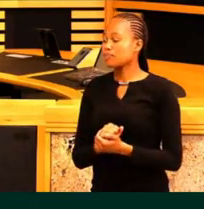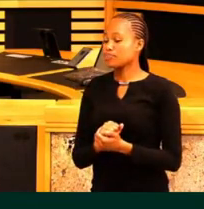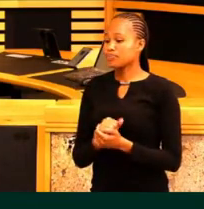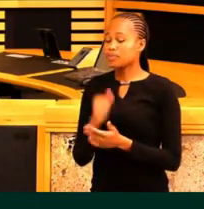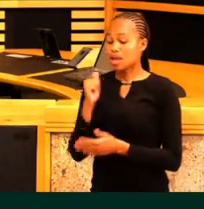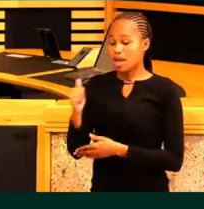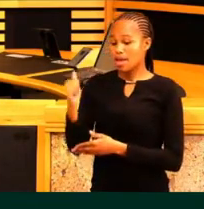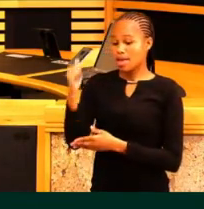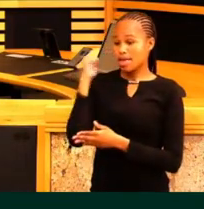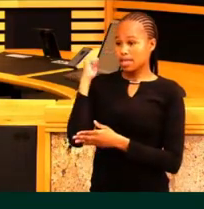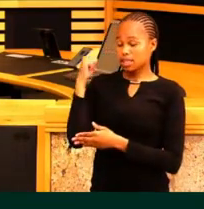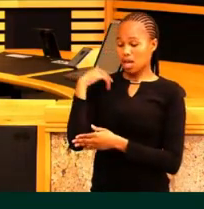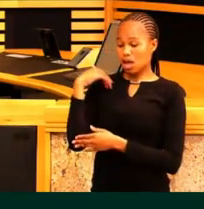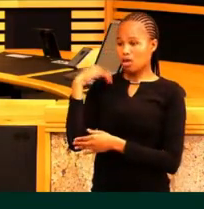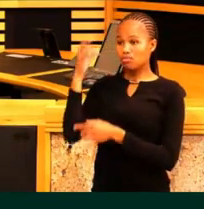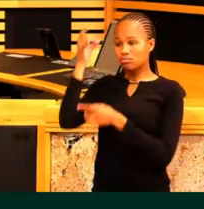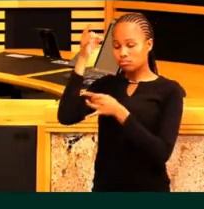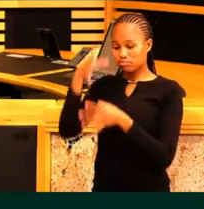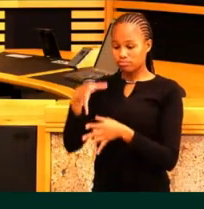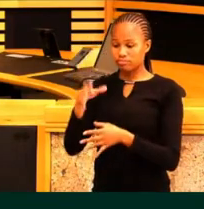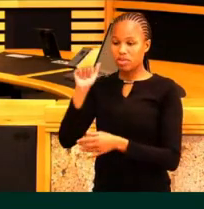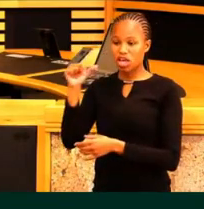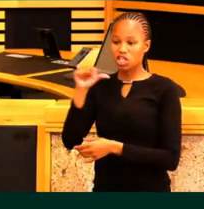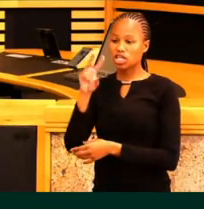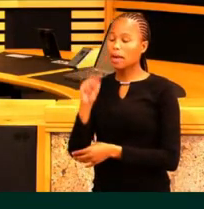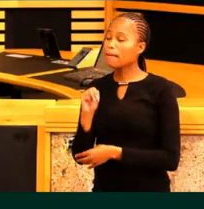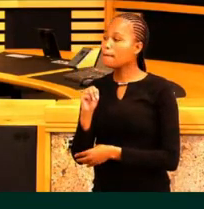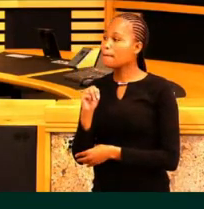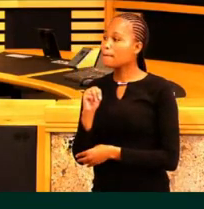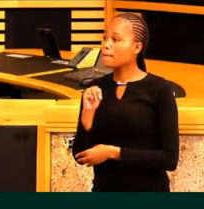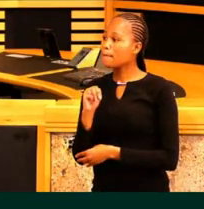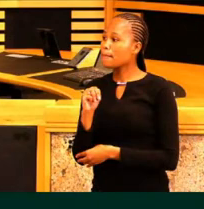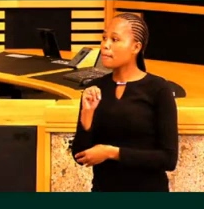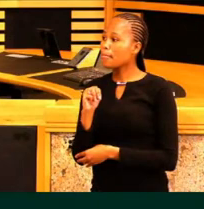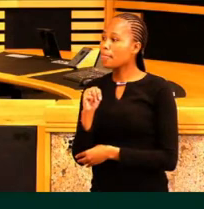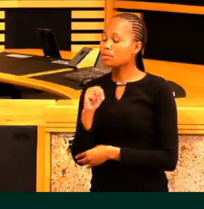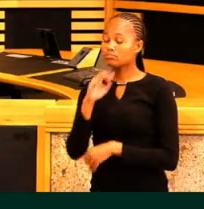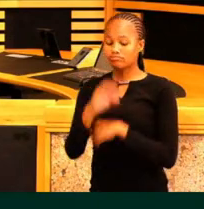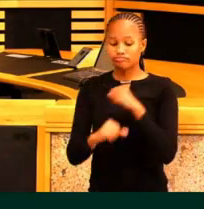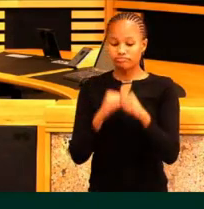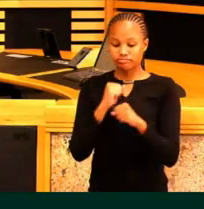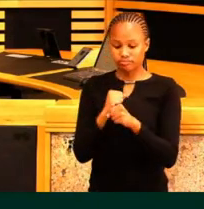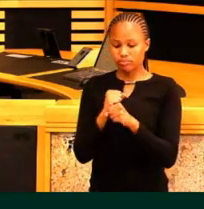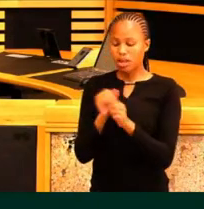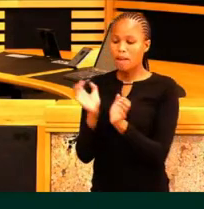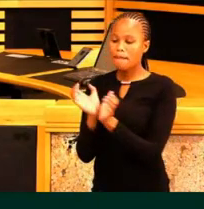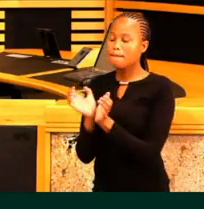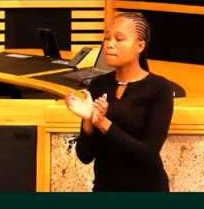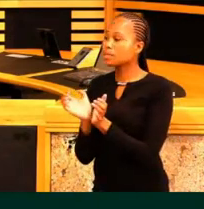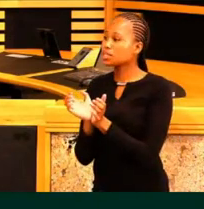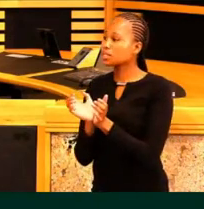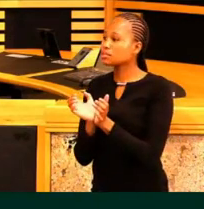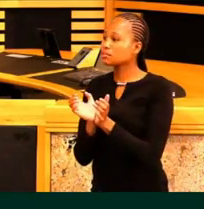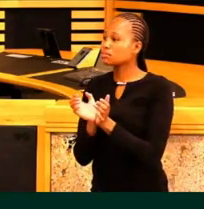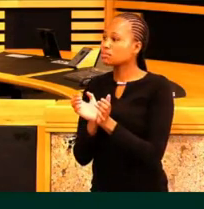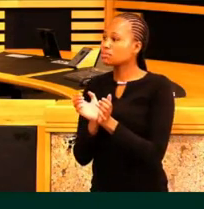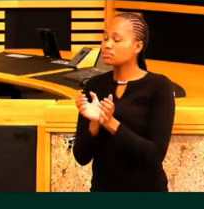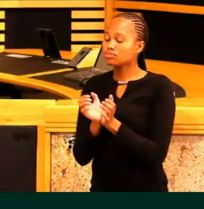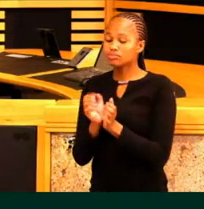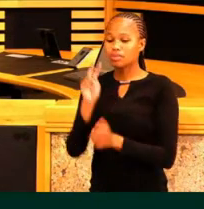I was addressing the HM annual general meeting of namsa